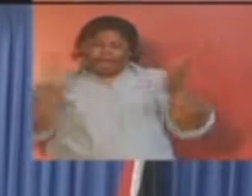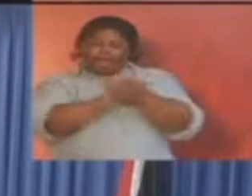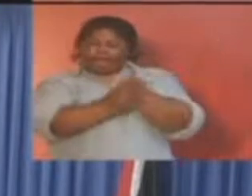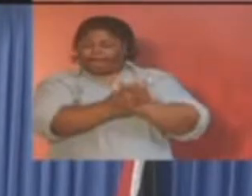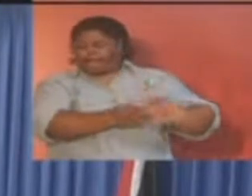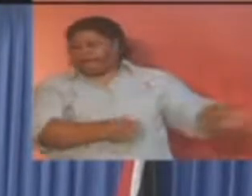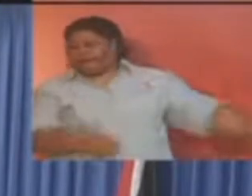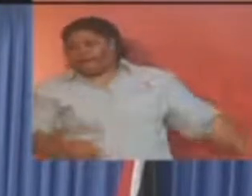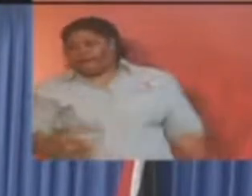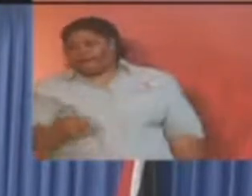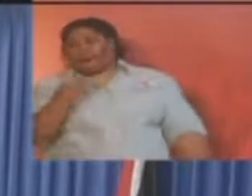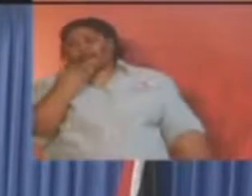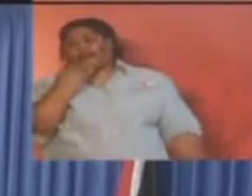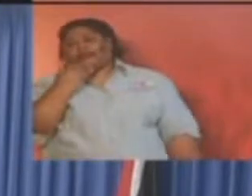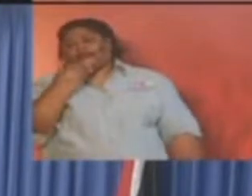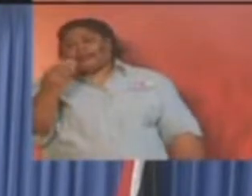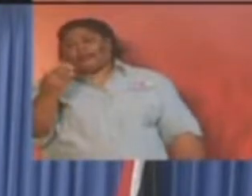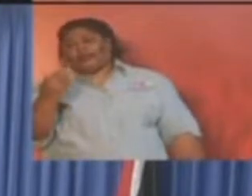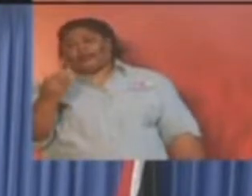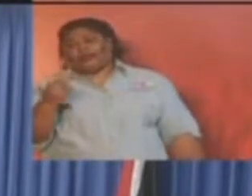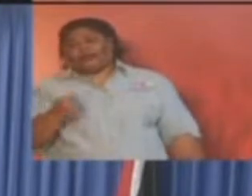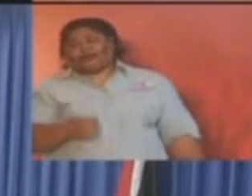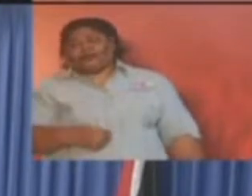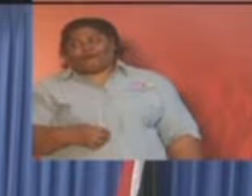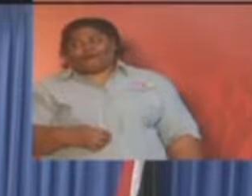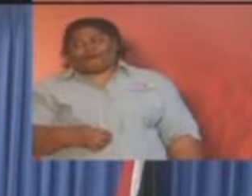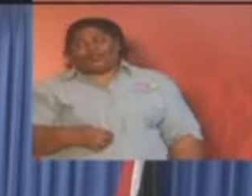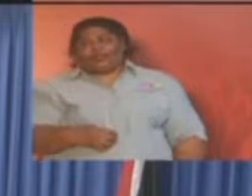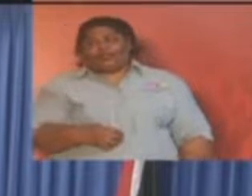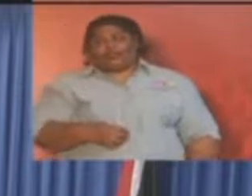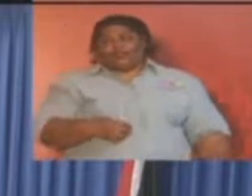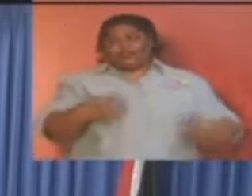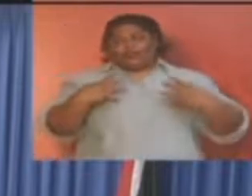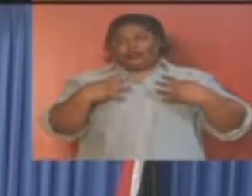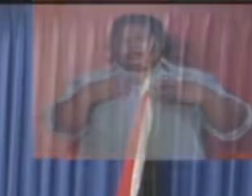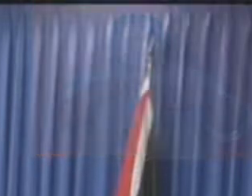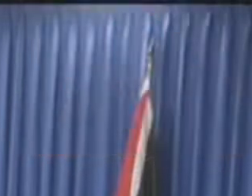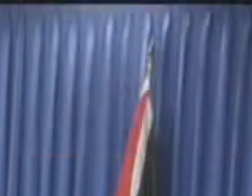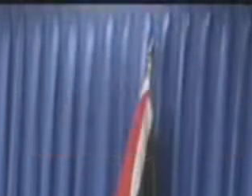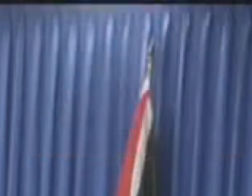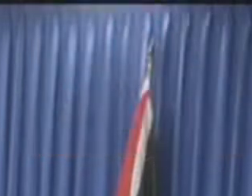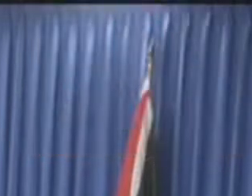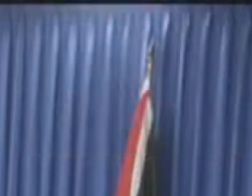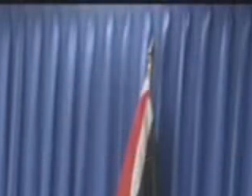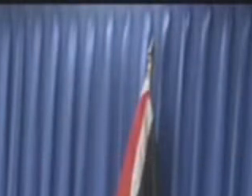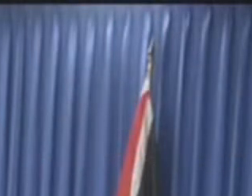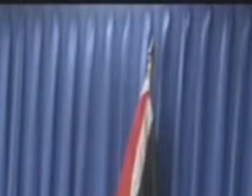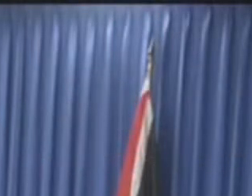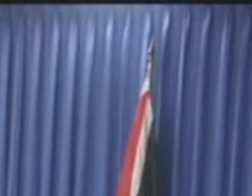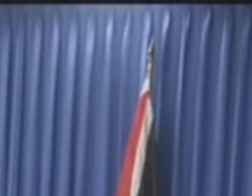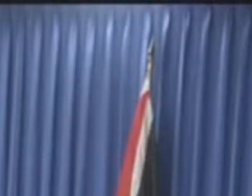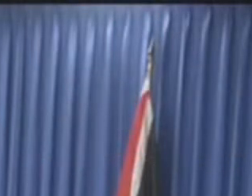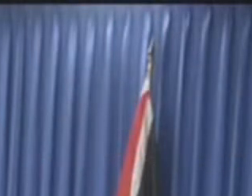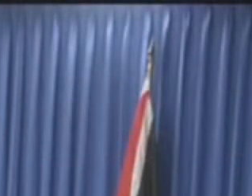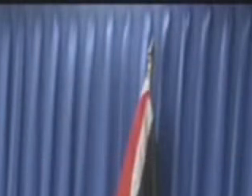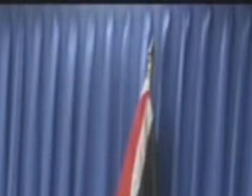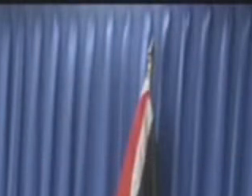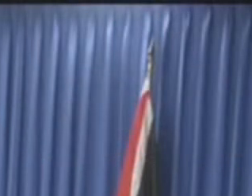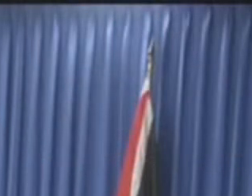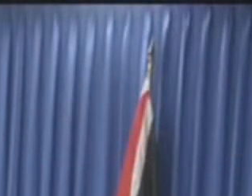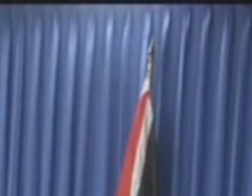Young. I would like to ask the Minister of Health to come in at this stage and tell us where we